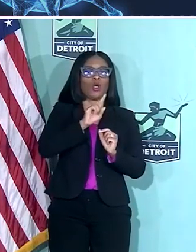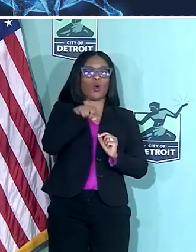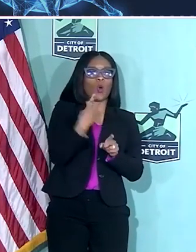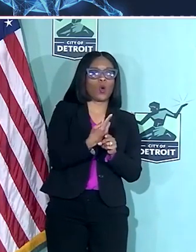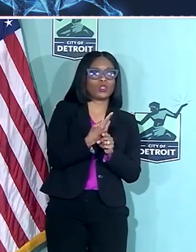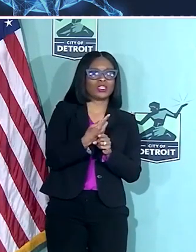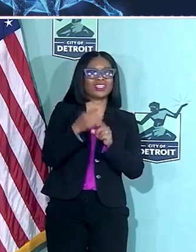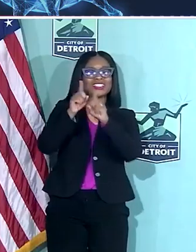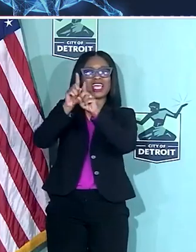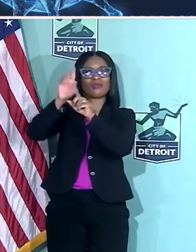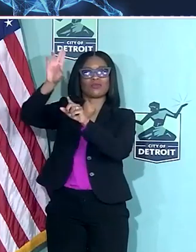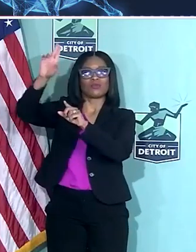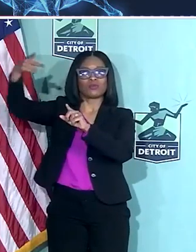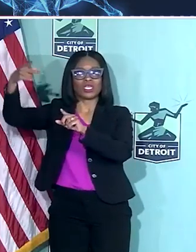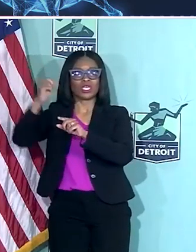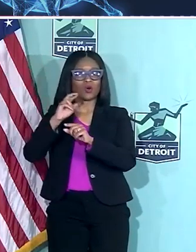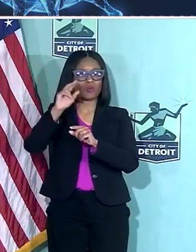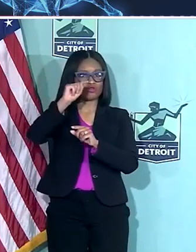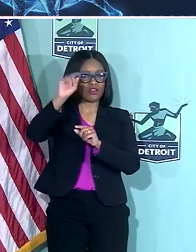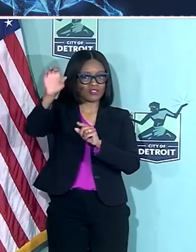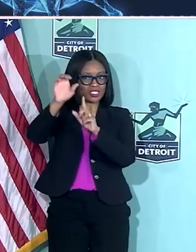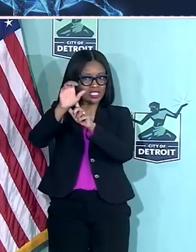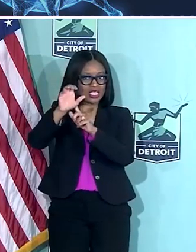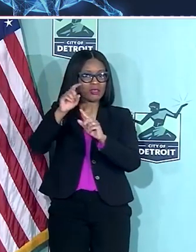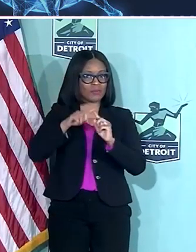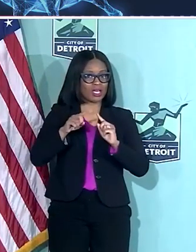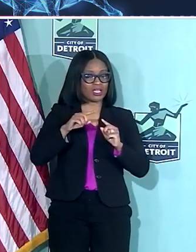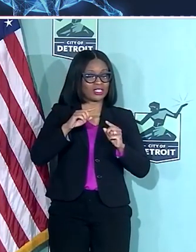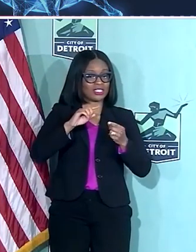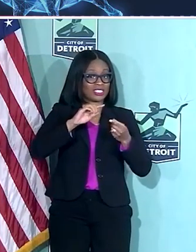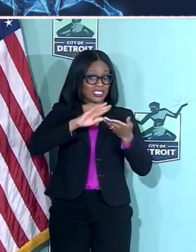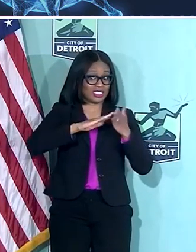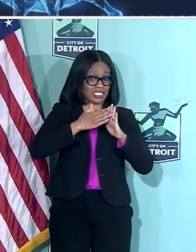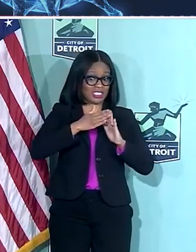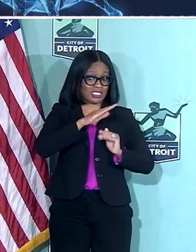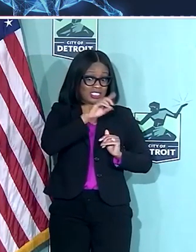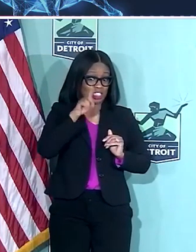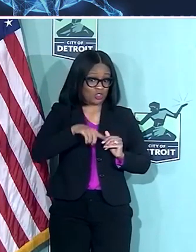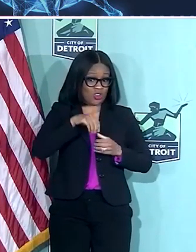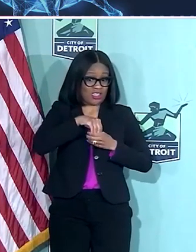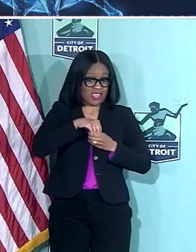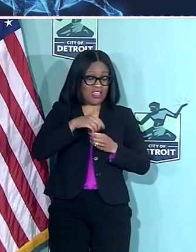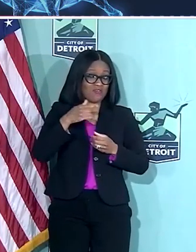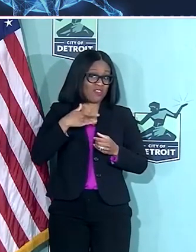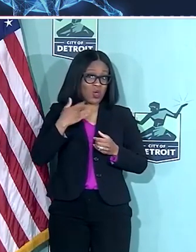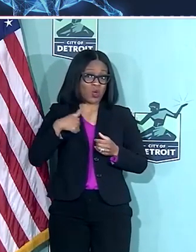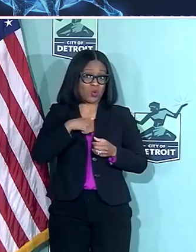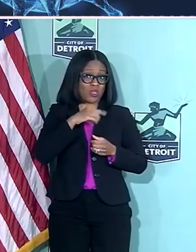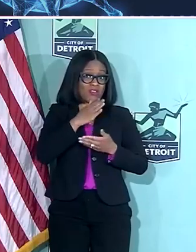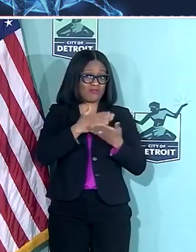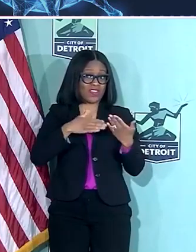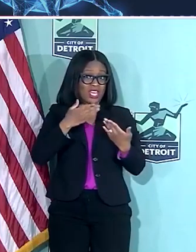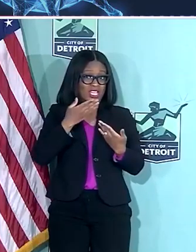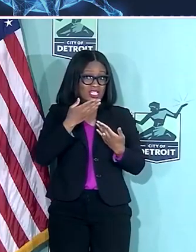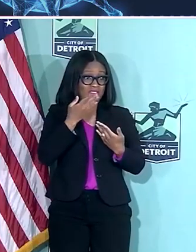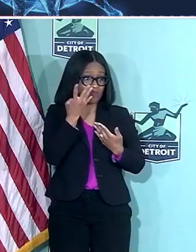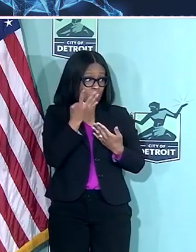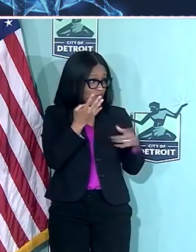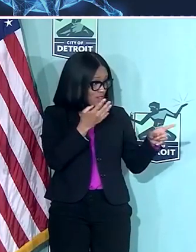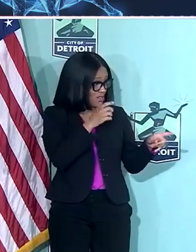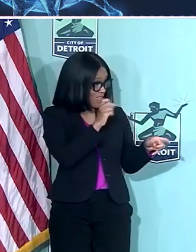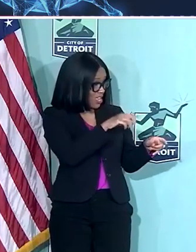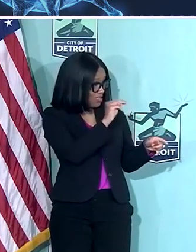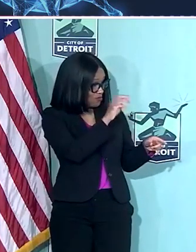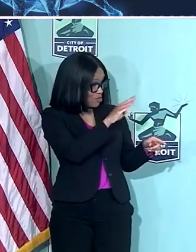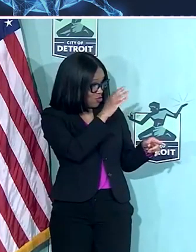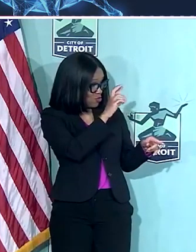Peninsula. But certainly we feel like in the city of Detroit, we're phase 4 right now. I don't know, I'll ask Fame Brown, aren't we ready to go? I would think